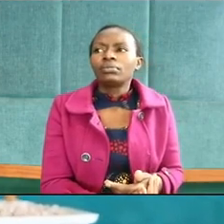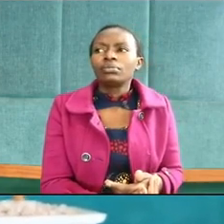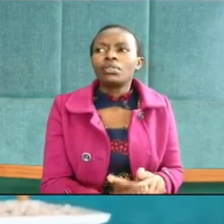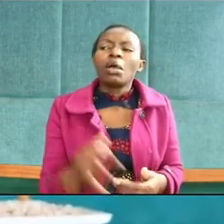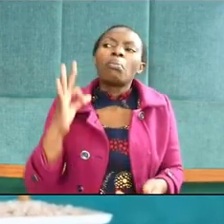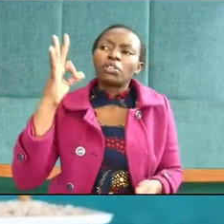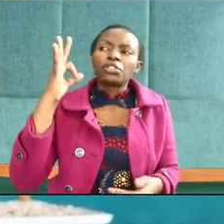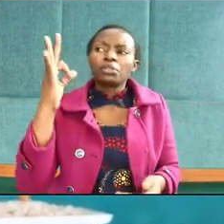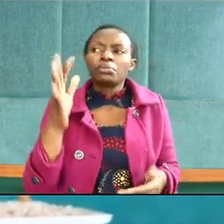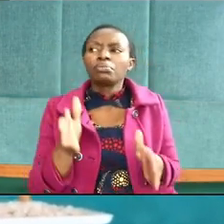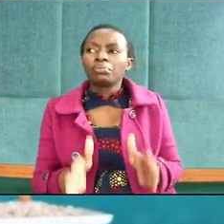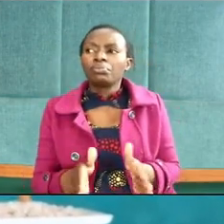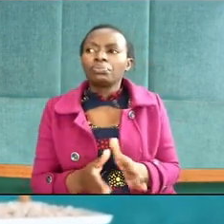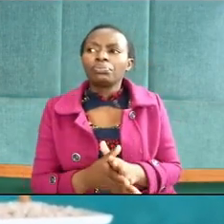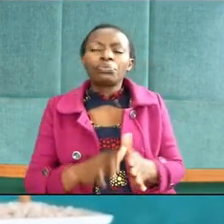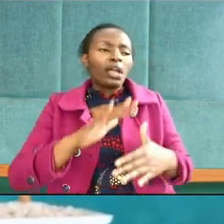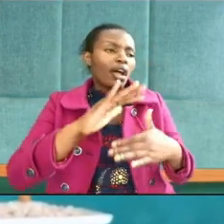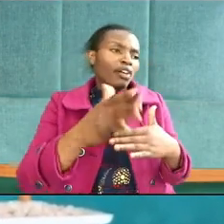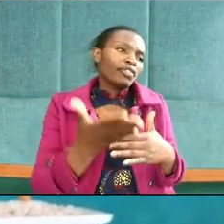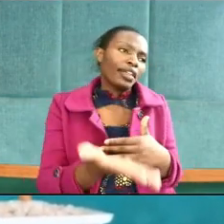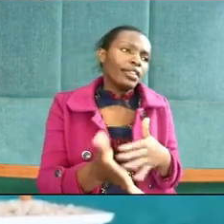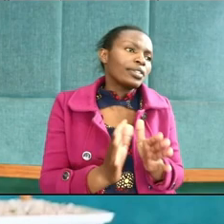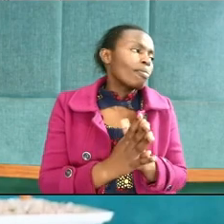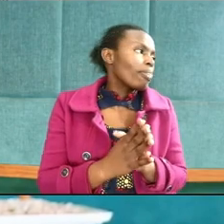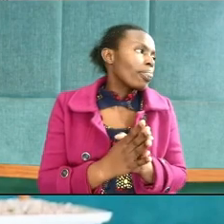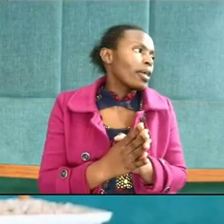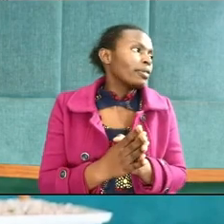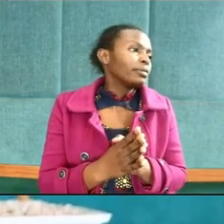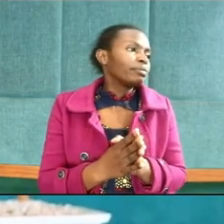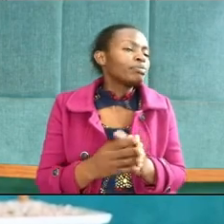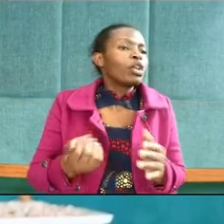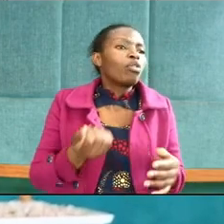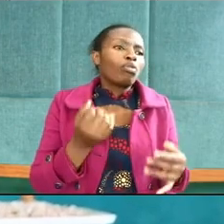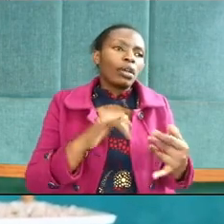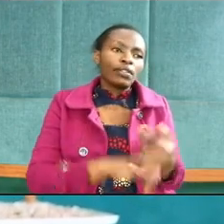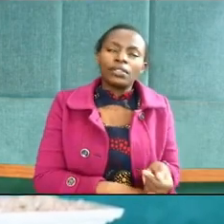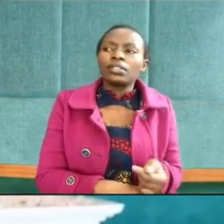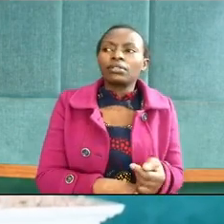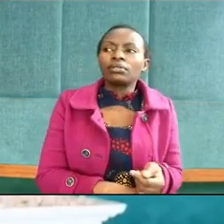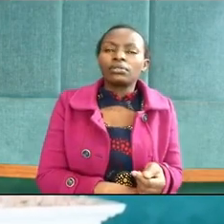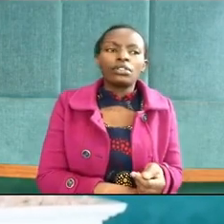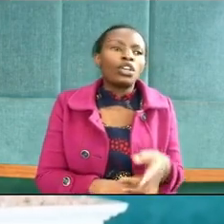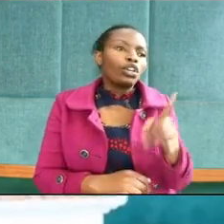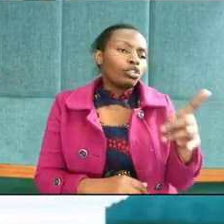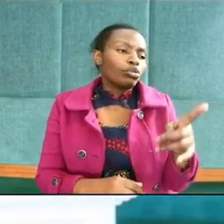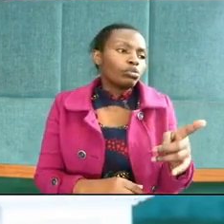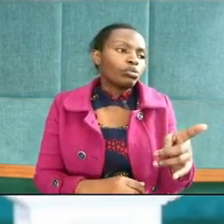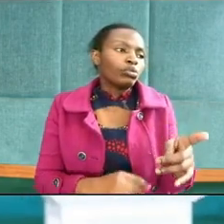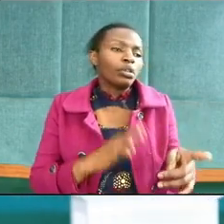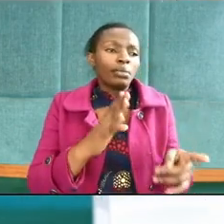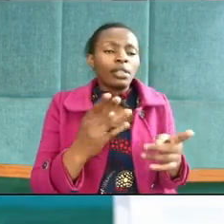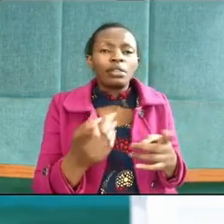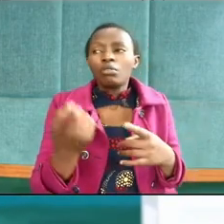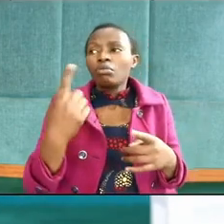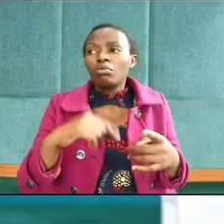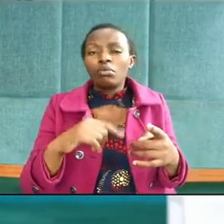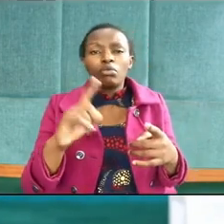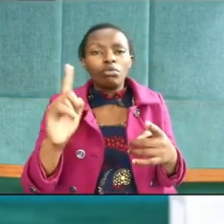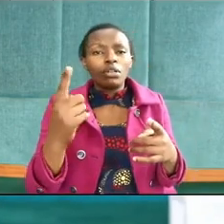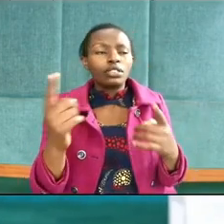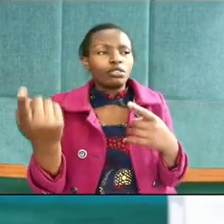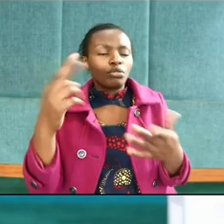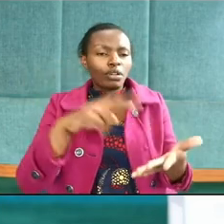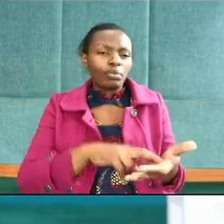Pastor, after this, wives, you will be the ones to report. I don't know